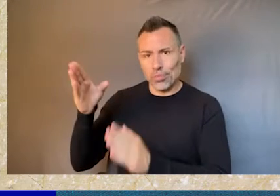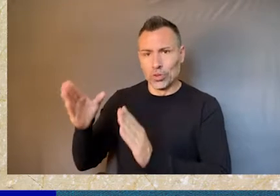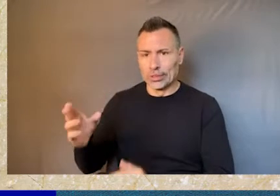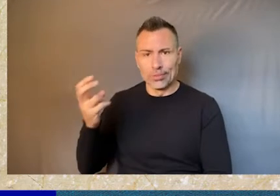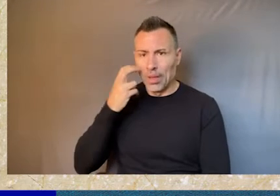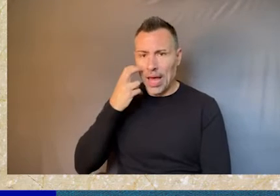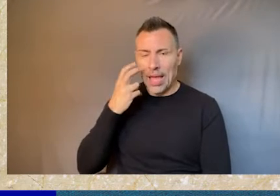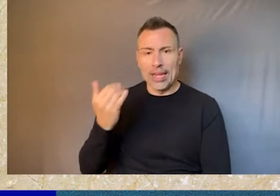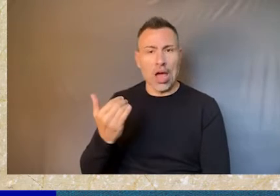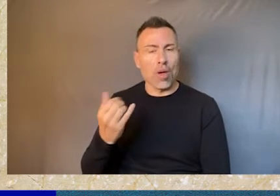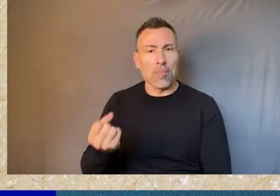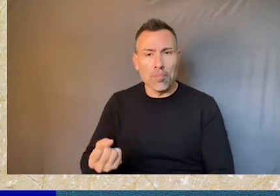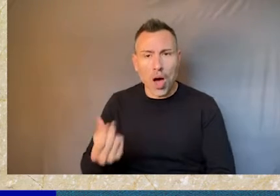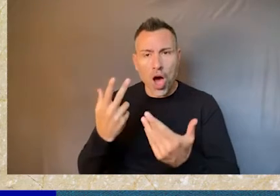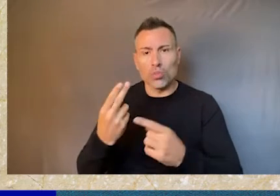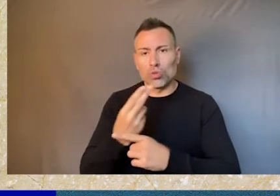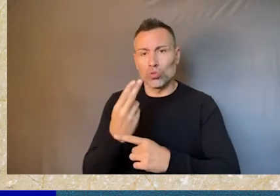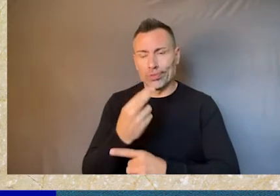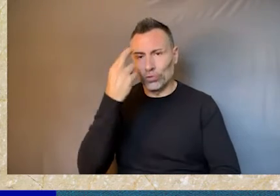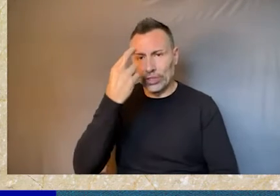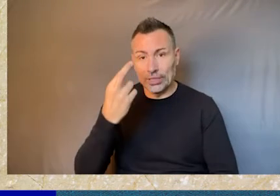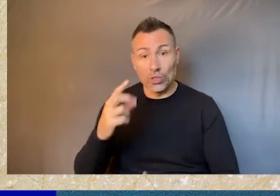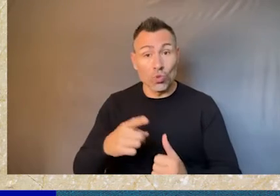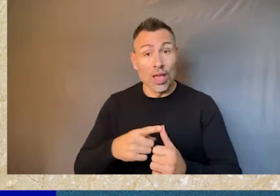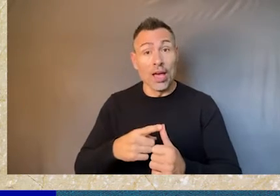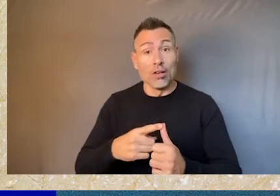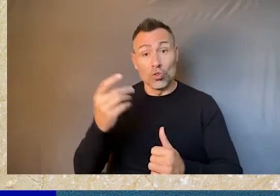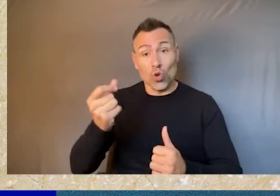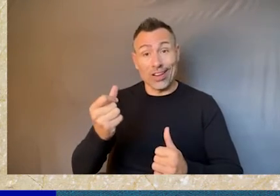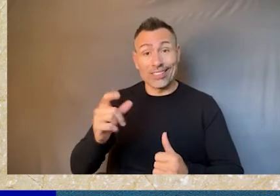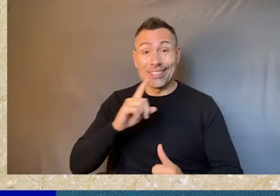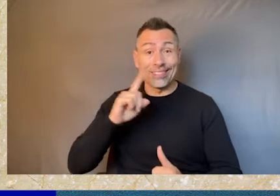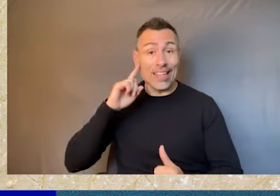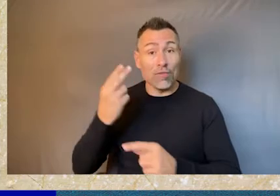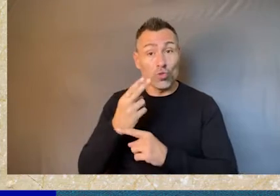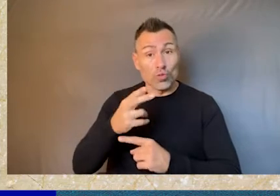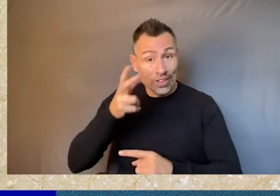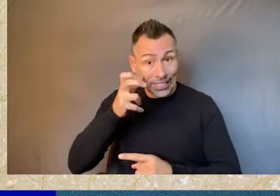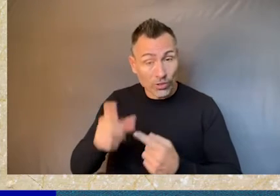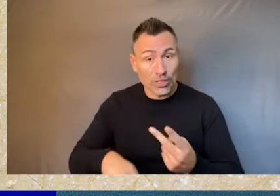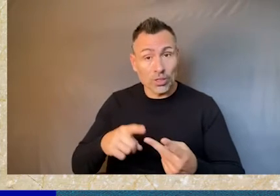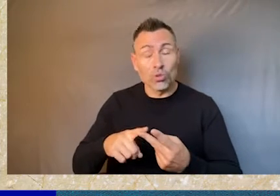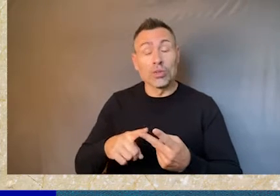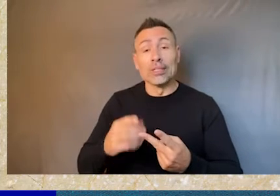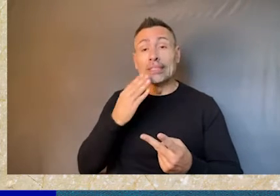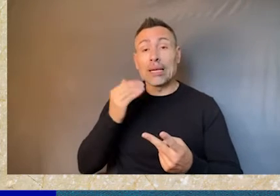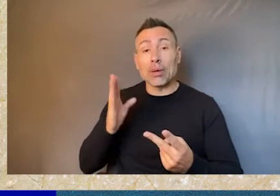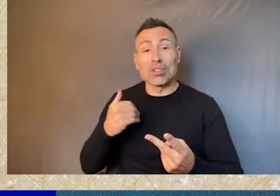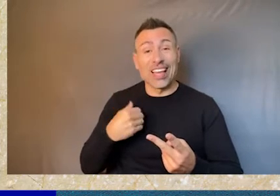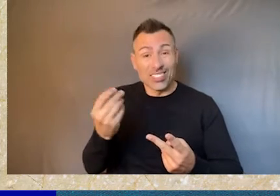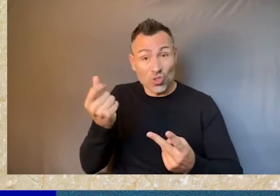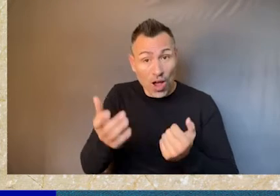that is blind. We now have hearing dogs for the deaf community. We have diabetes dogs that can help someone with